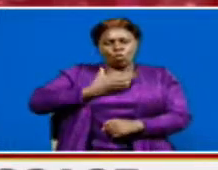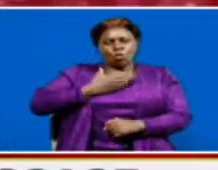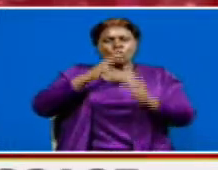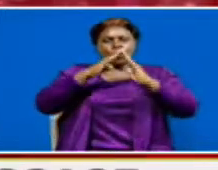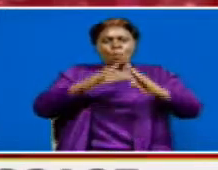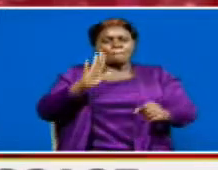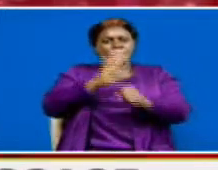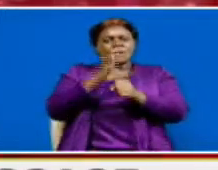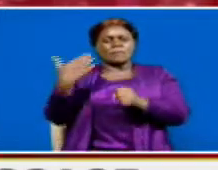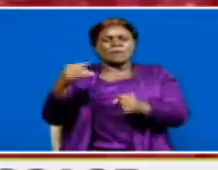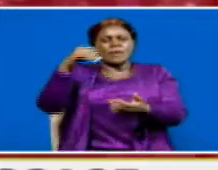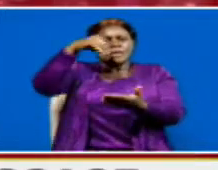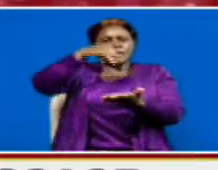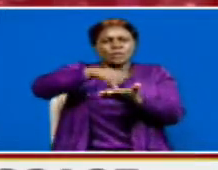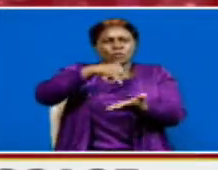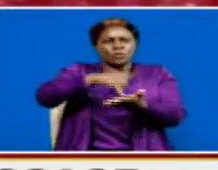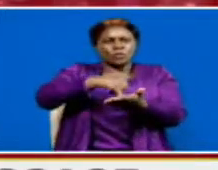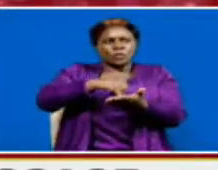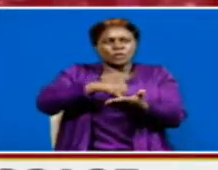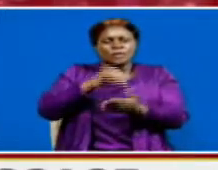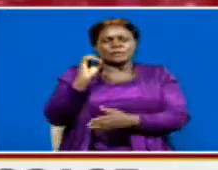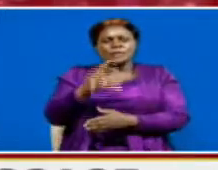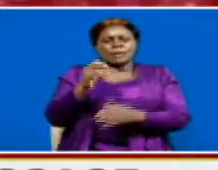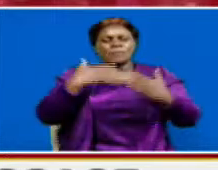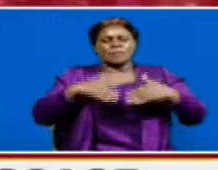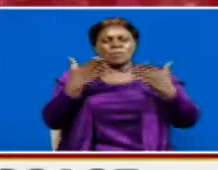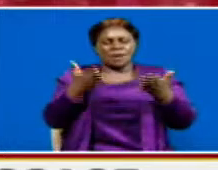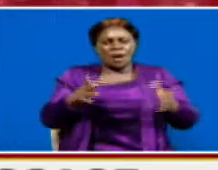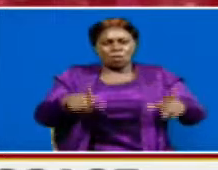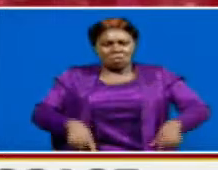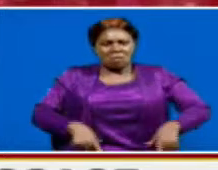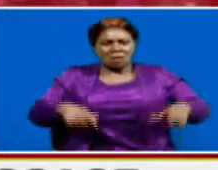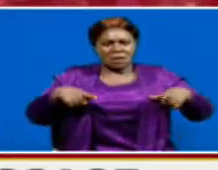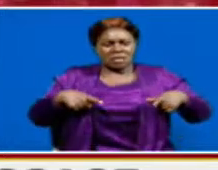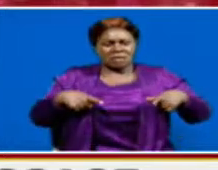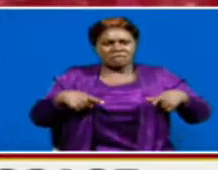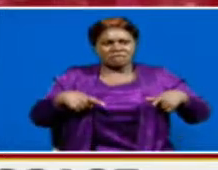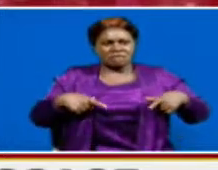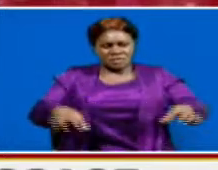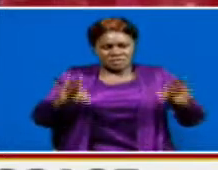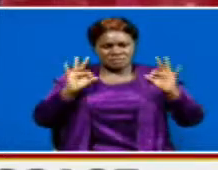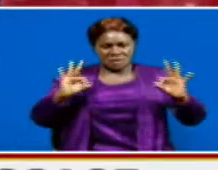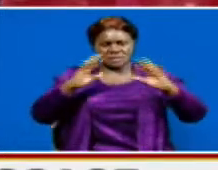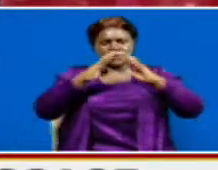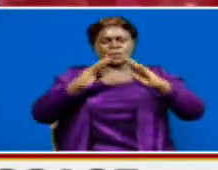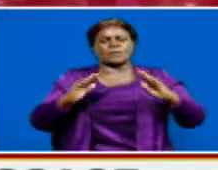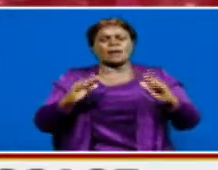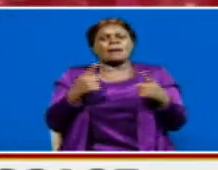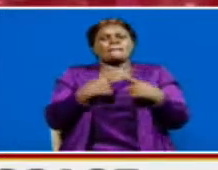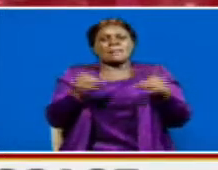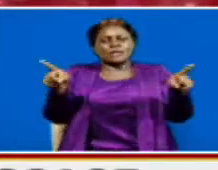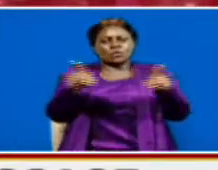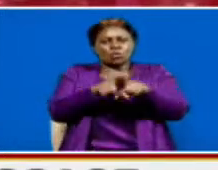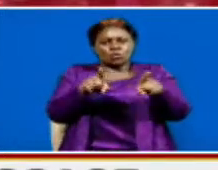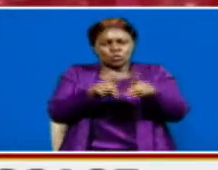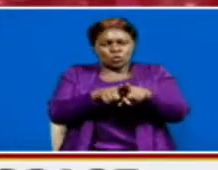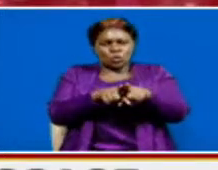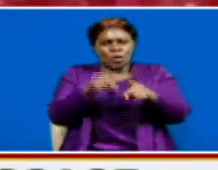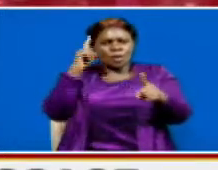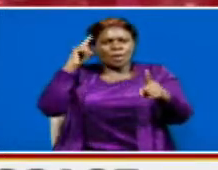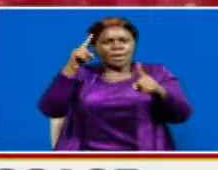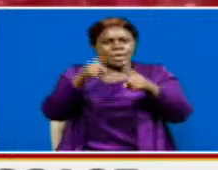millions, including some slum dwellers who now live in squalor, but it also aims